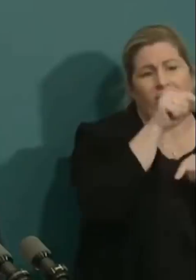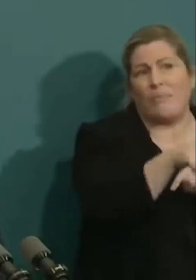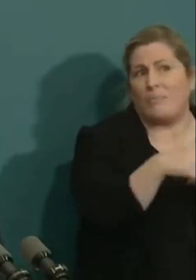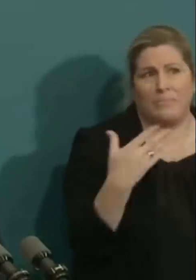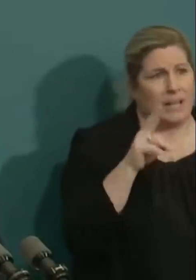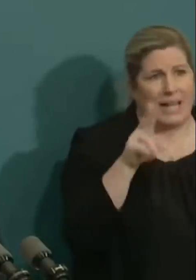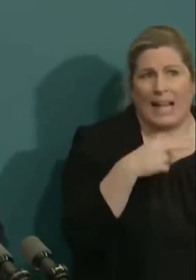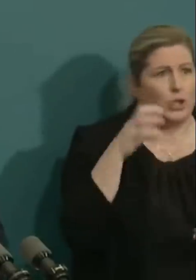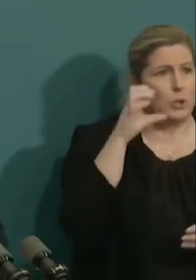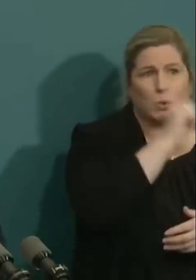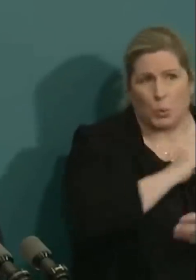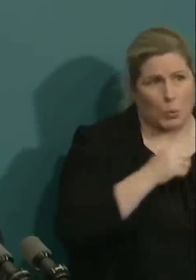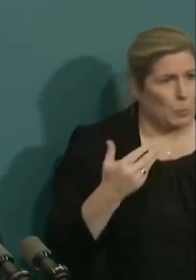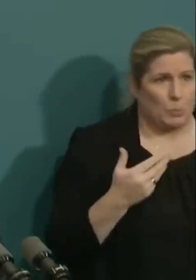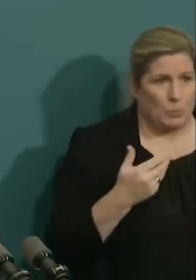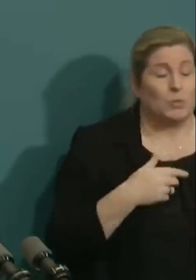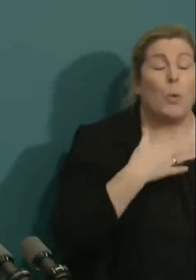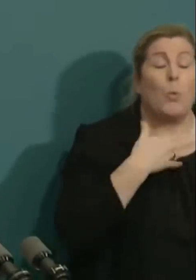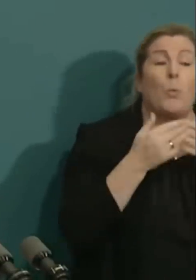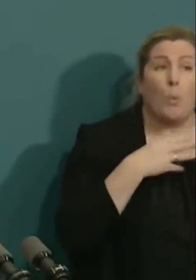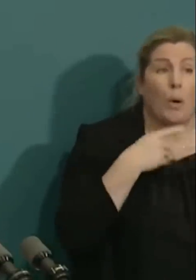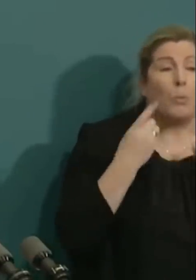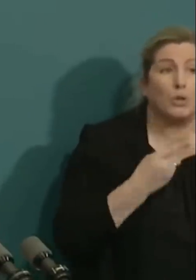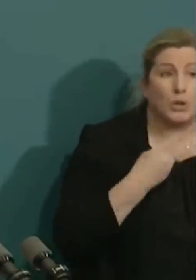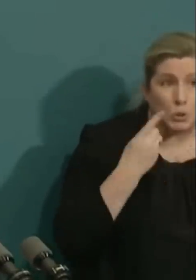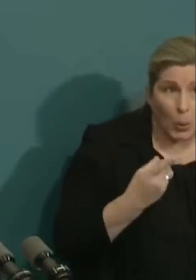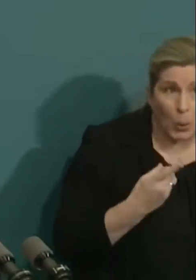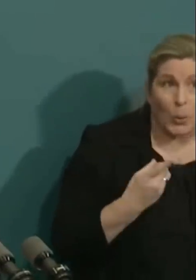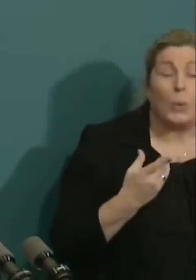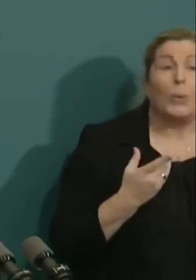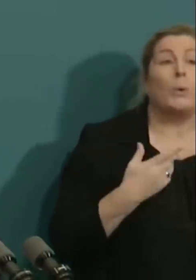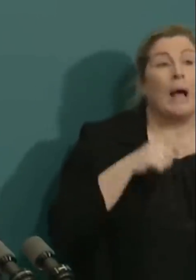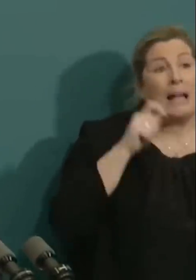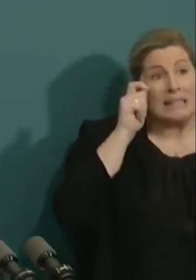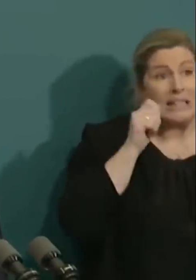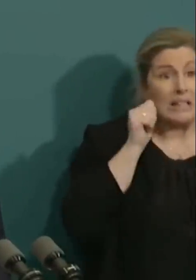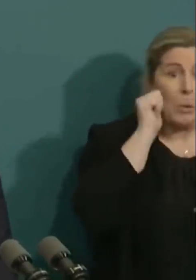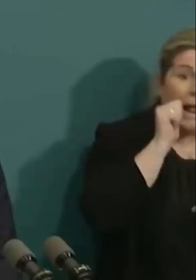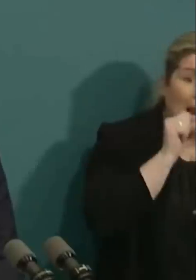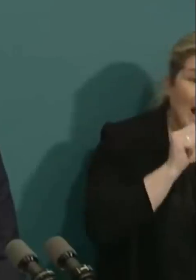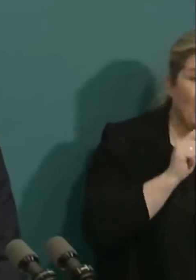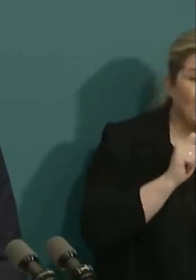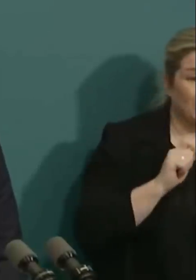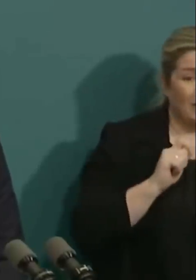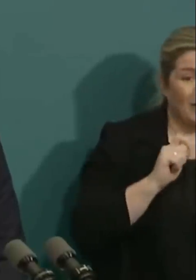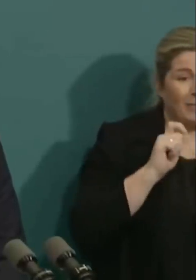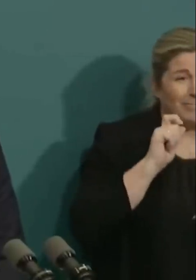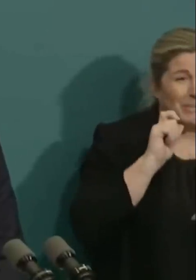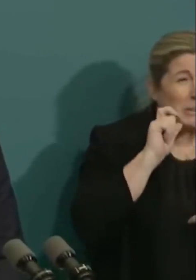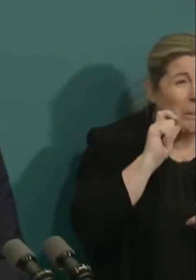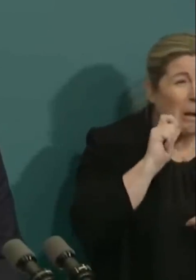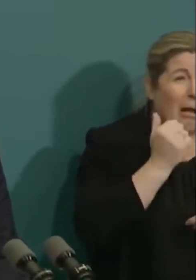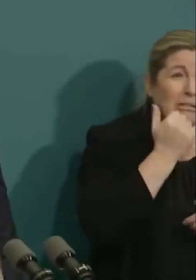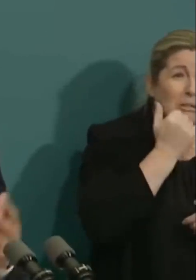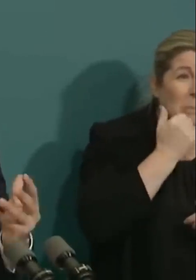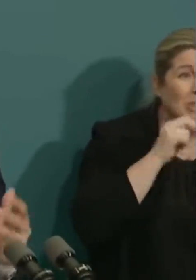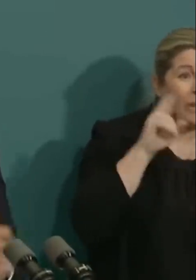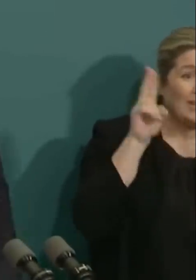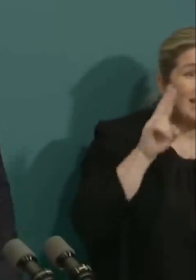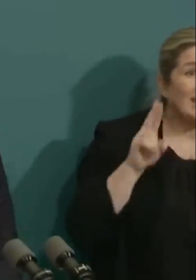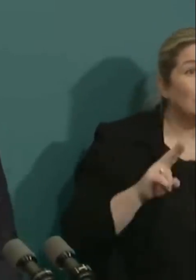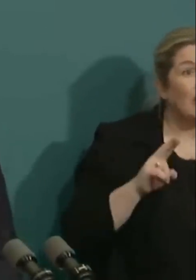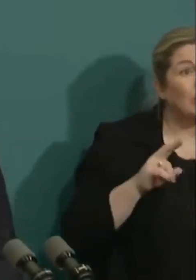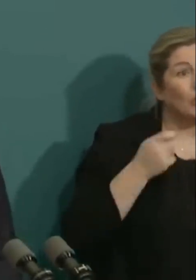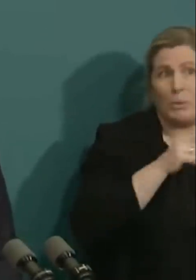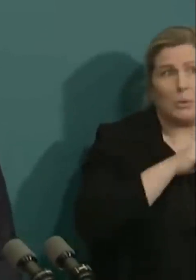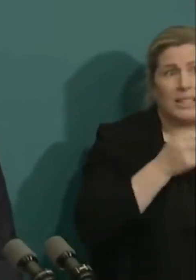We don't know that yet. That's the point. And so what you would do is I think you would let very small amounts of international travel in. I don't think you would say, everyone come home for